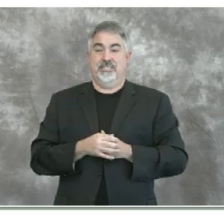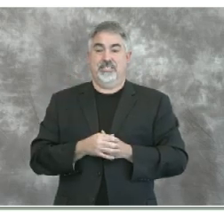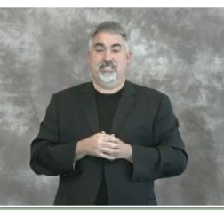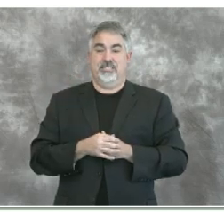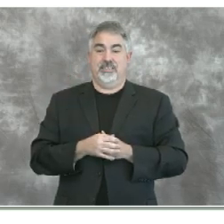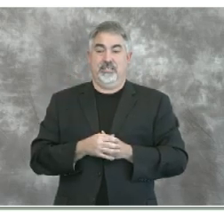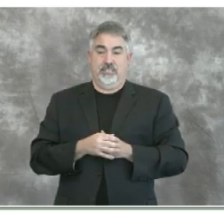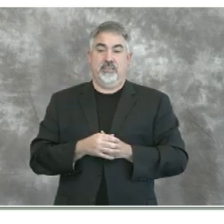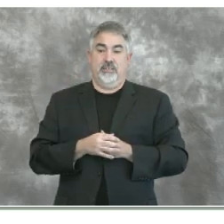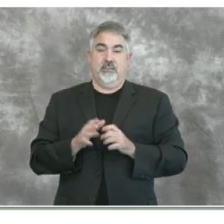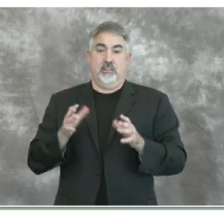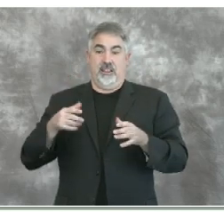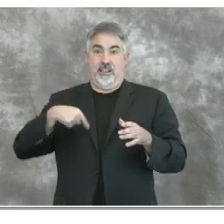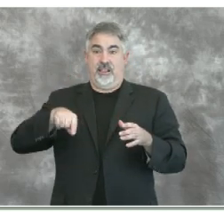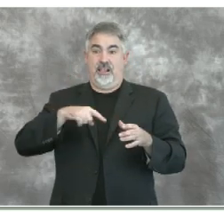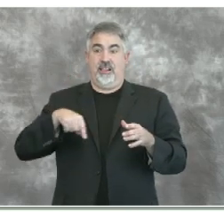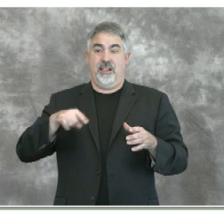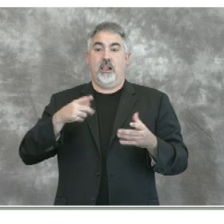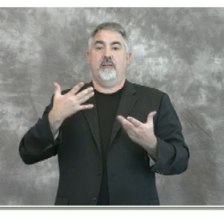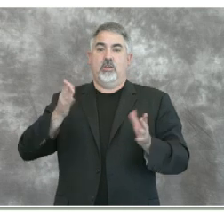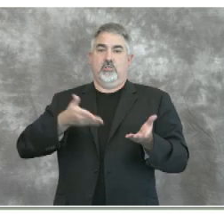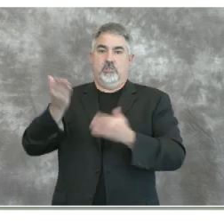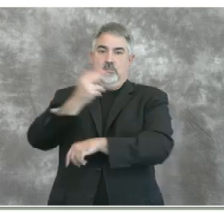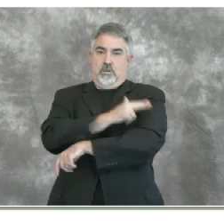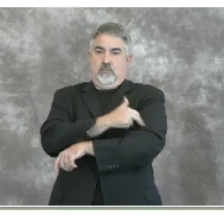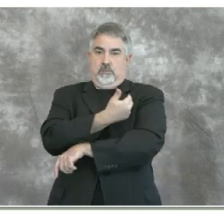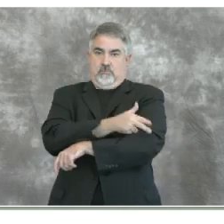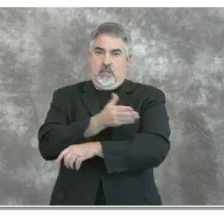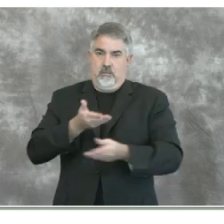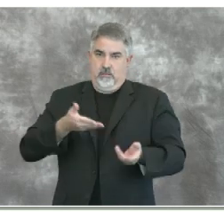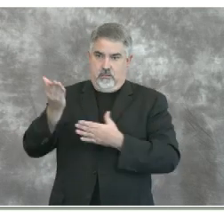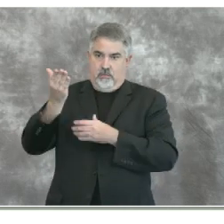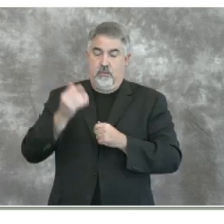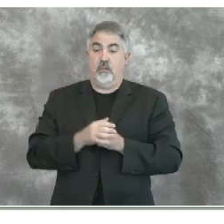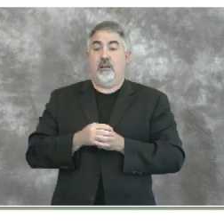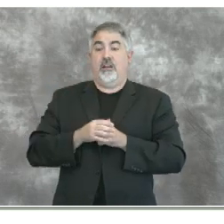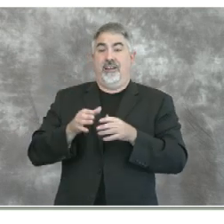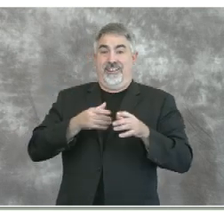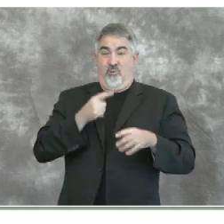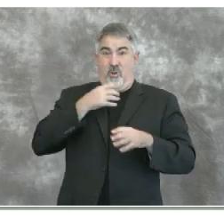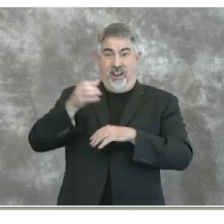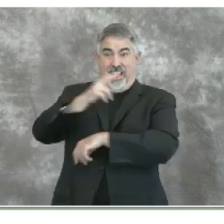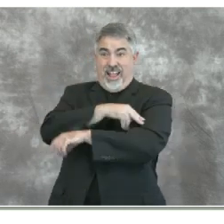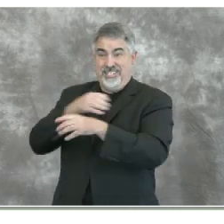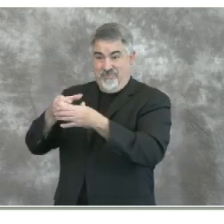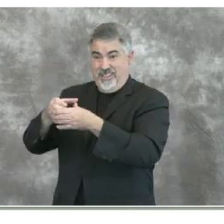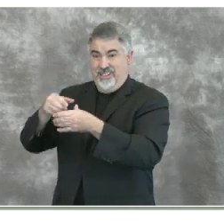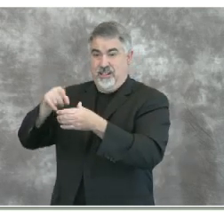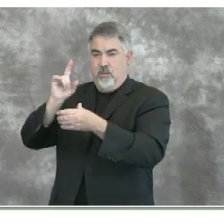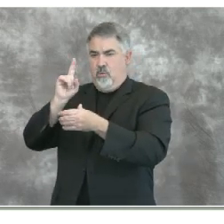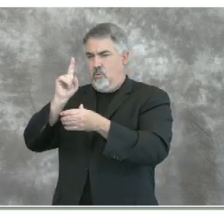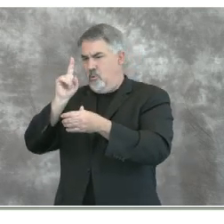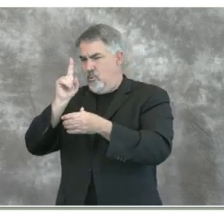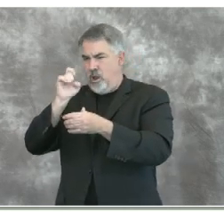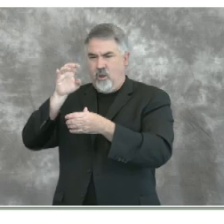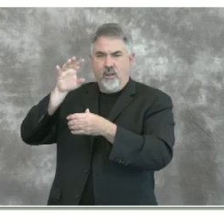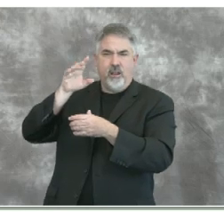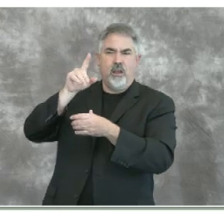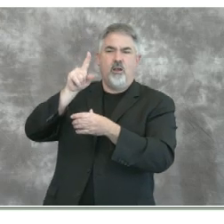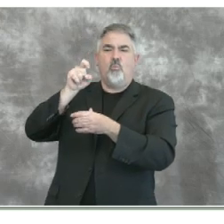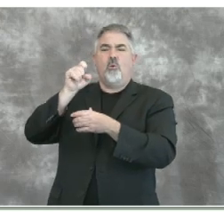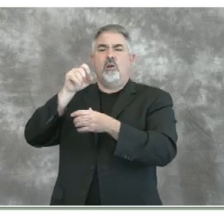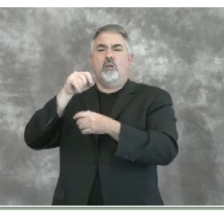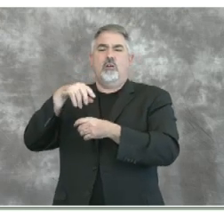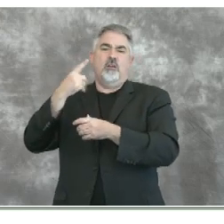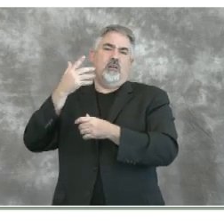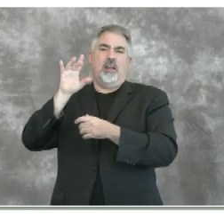of cases have been hospitalized, and this includes 144 or approximately 8.2%